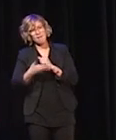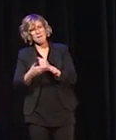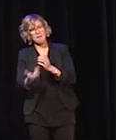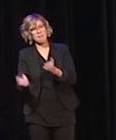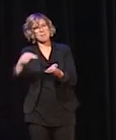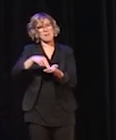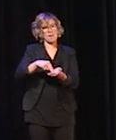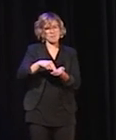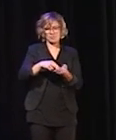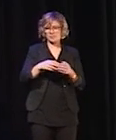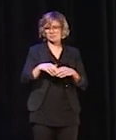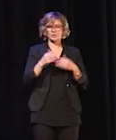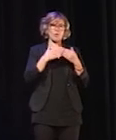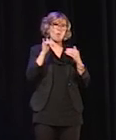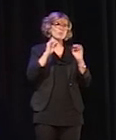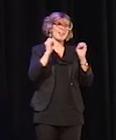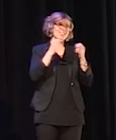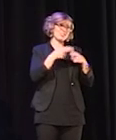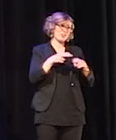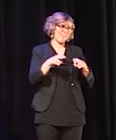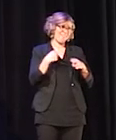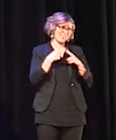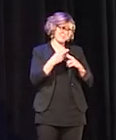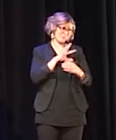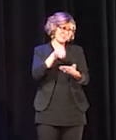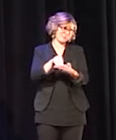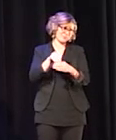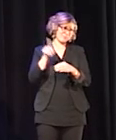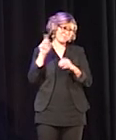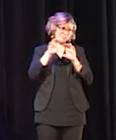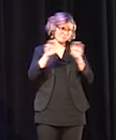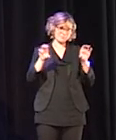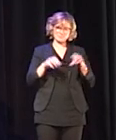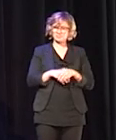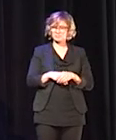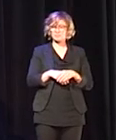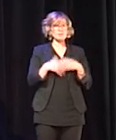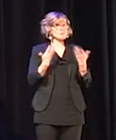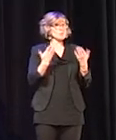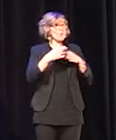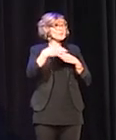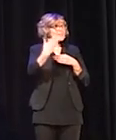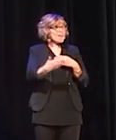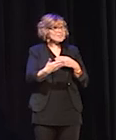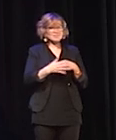it's more like an Easter egg, I guess, if you want to think of it in a game way. So what's next?